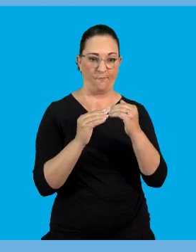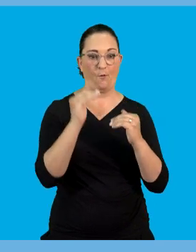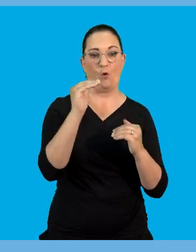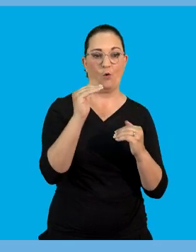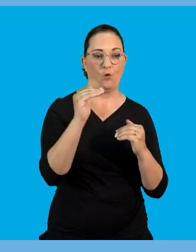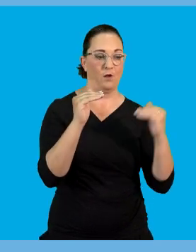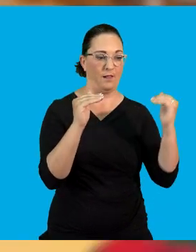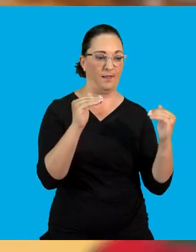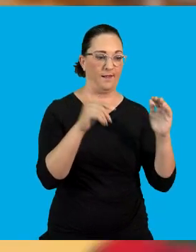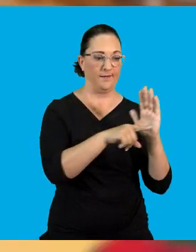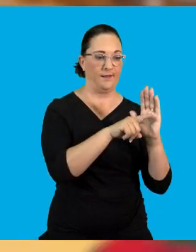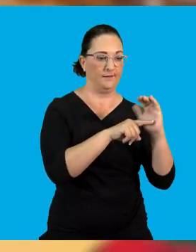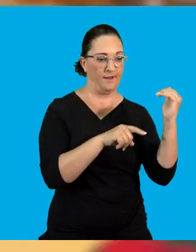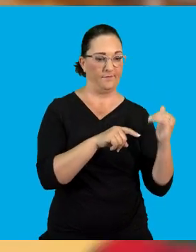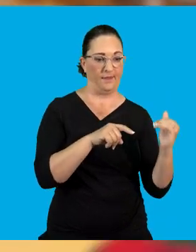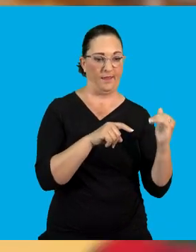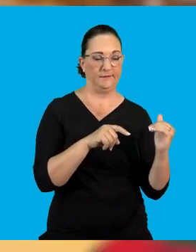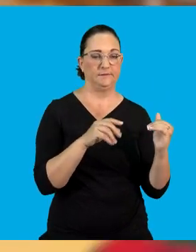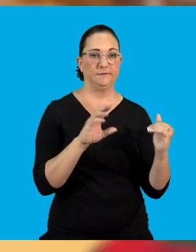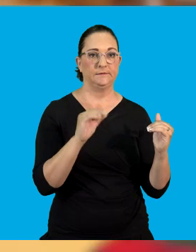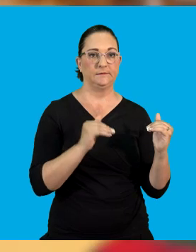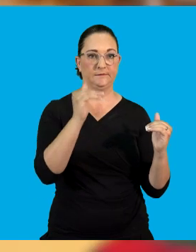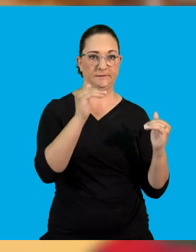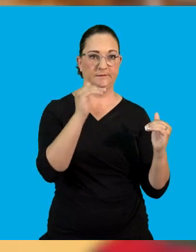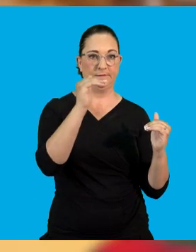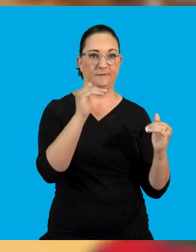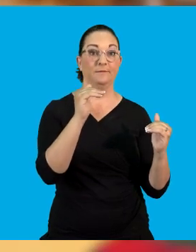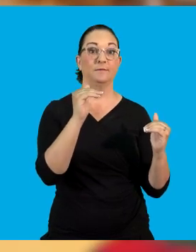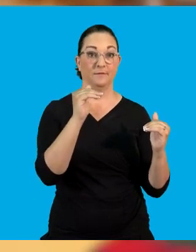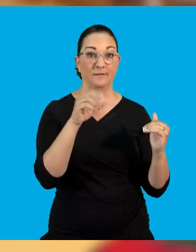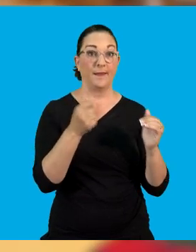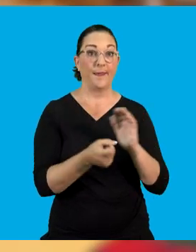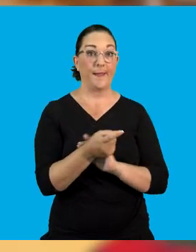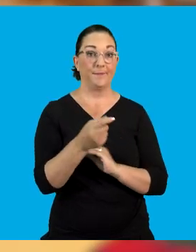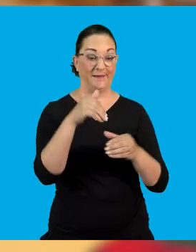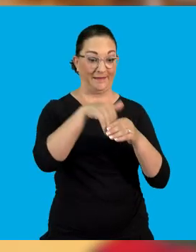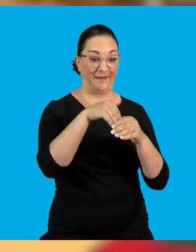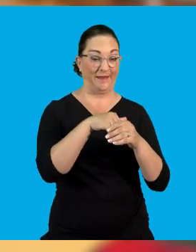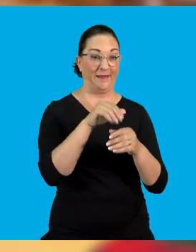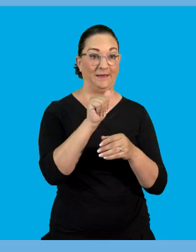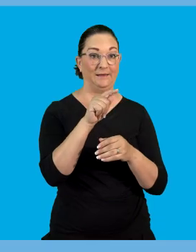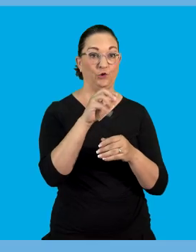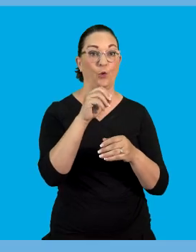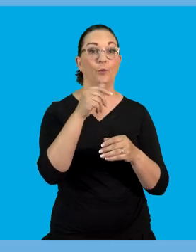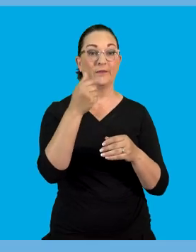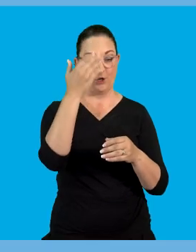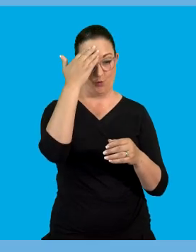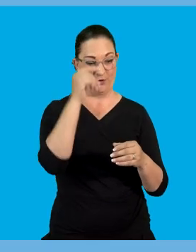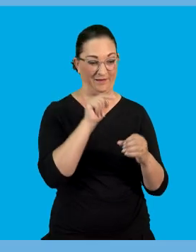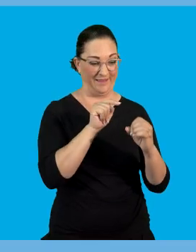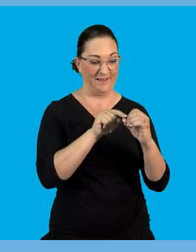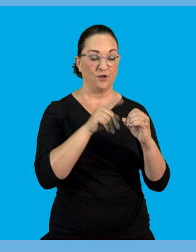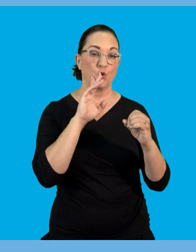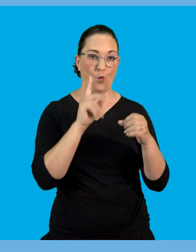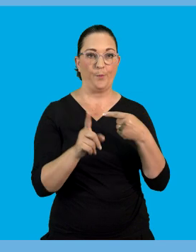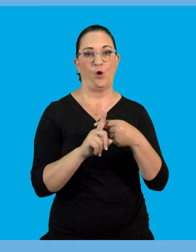then what's going to happen? The electrons are going to be less than the number of protons. And when that happens, that atom is going to be